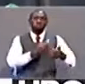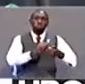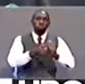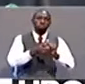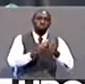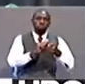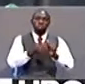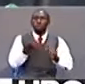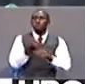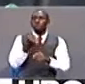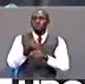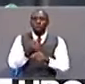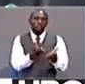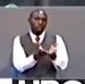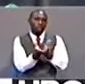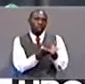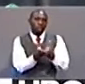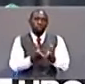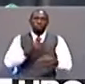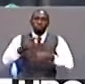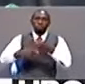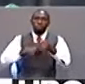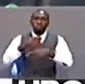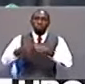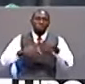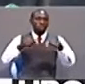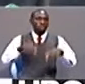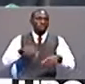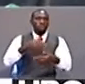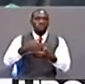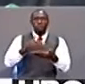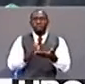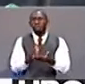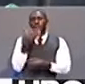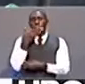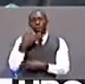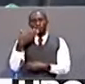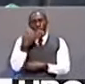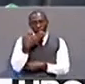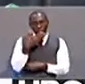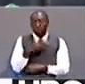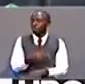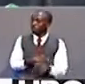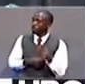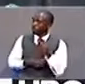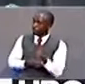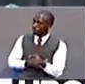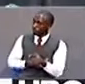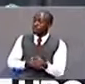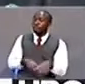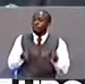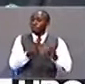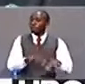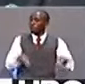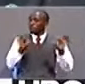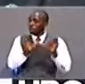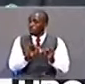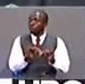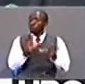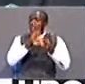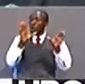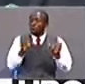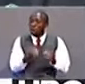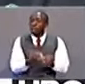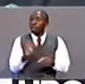and services to the sector. Right Honourable Speaker, it is a requirement for all companies that would